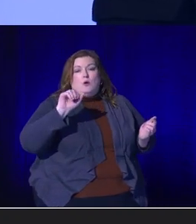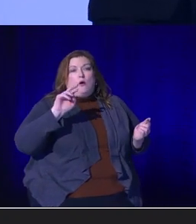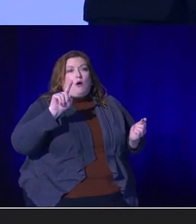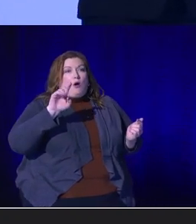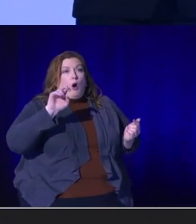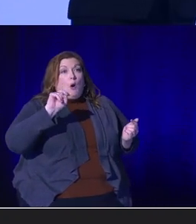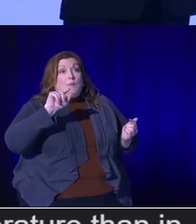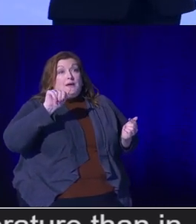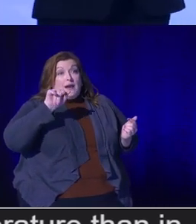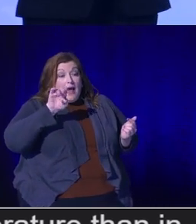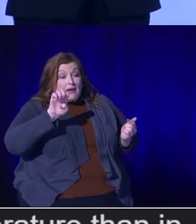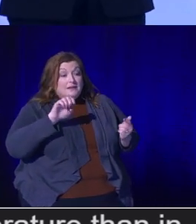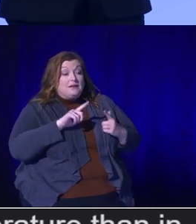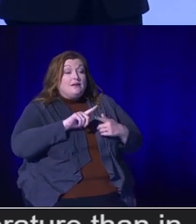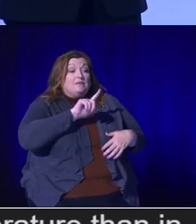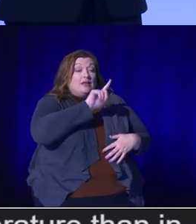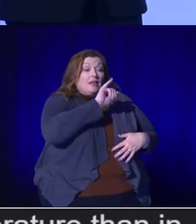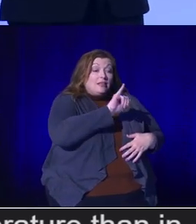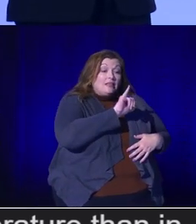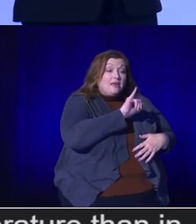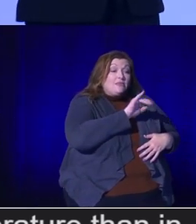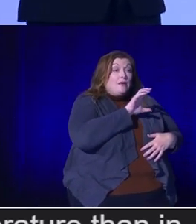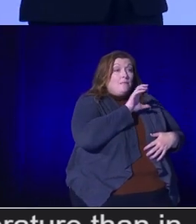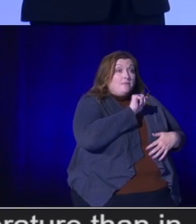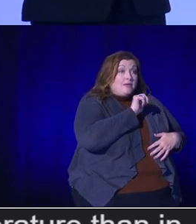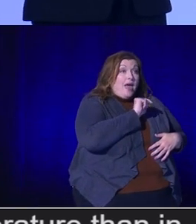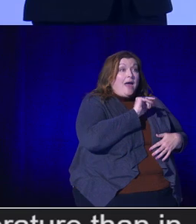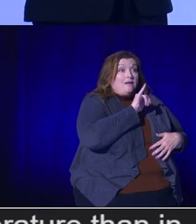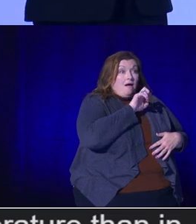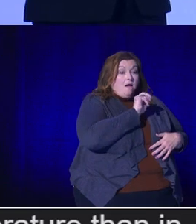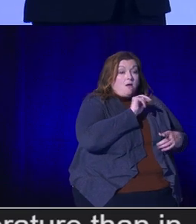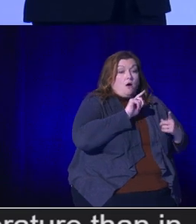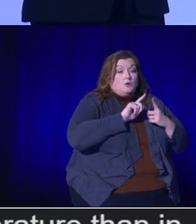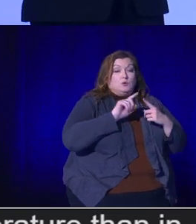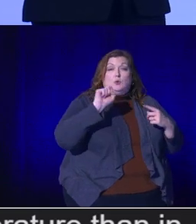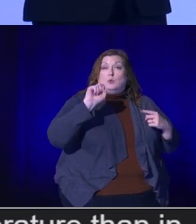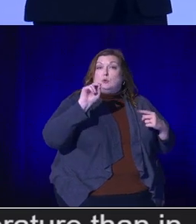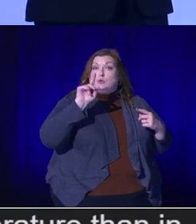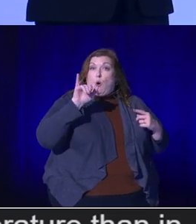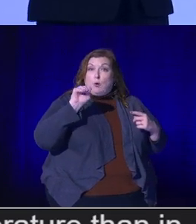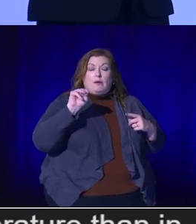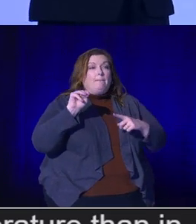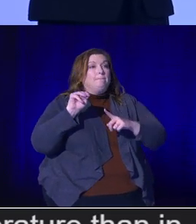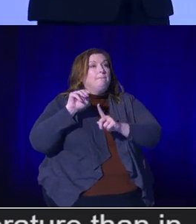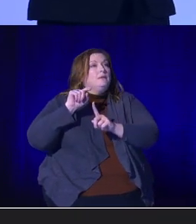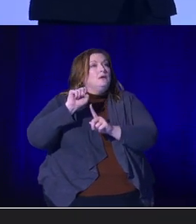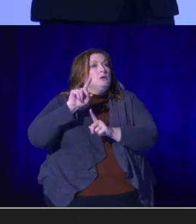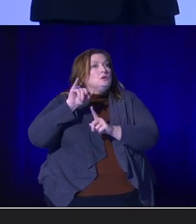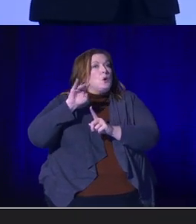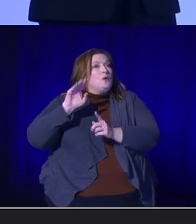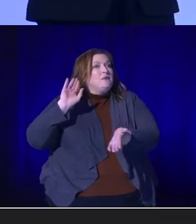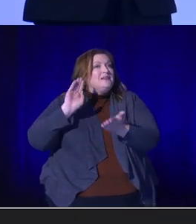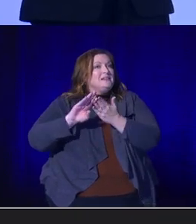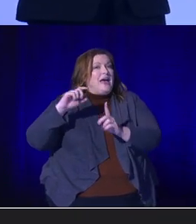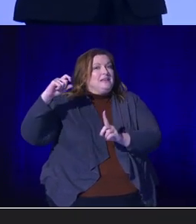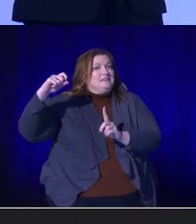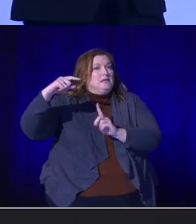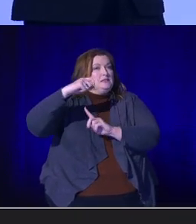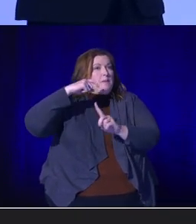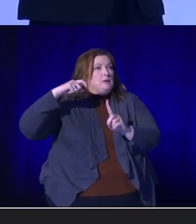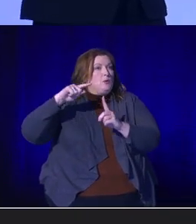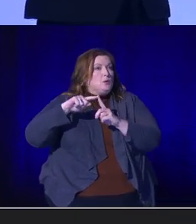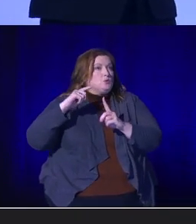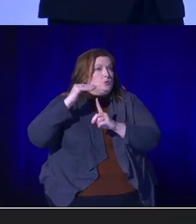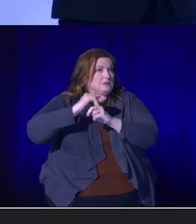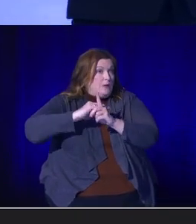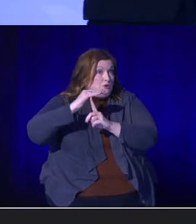change from a lithium cation to a sodium cation, we now see that the sodium system is less susceptible to temperature than lithium.